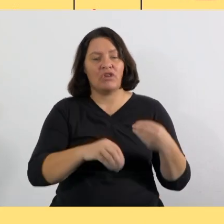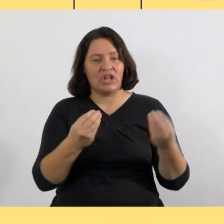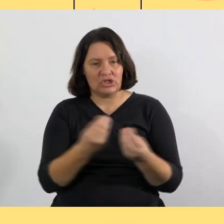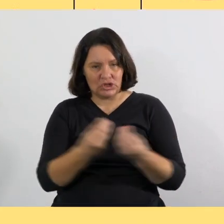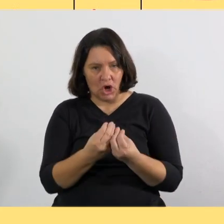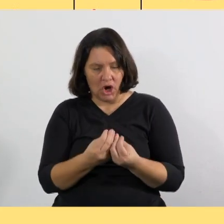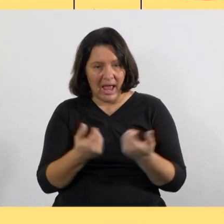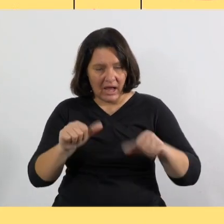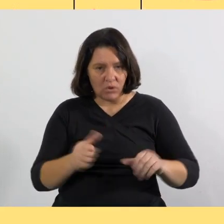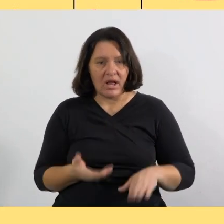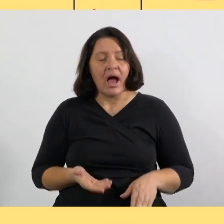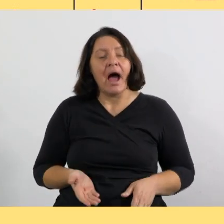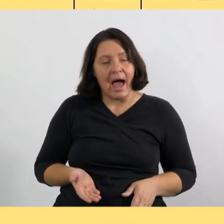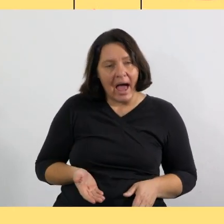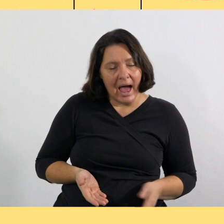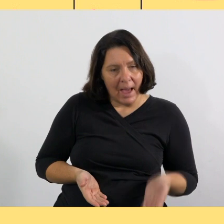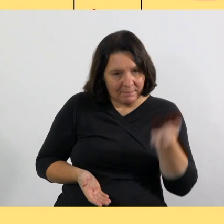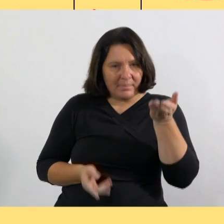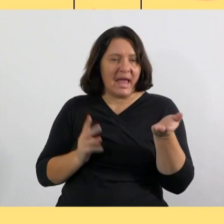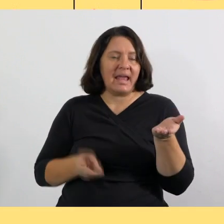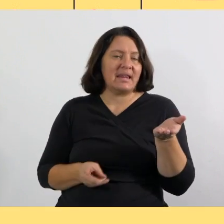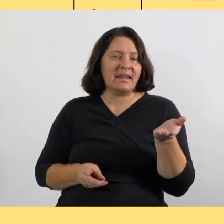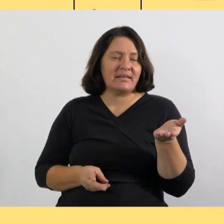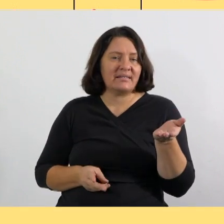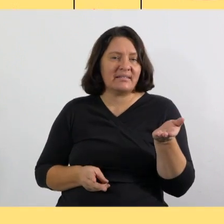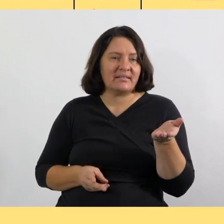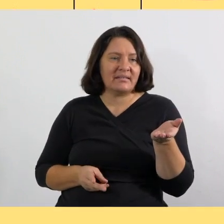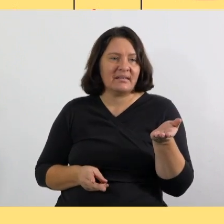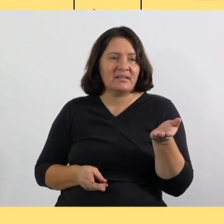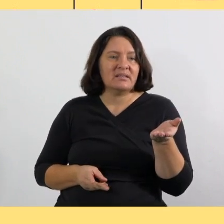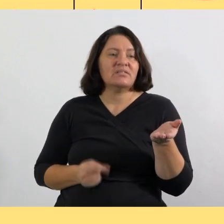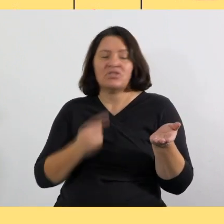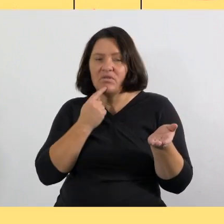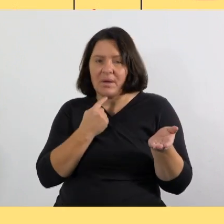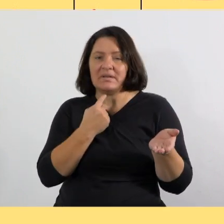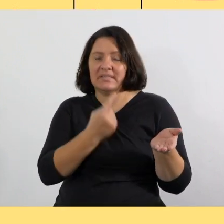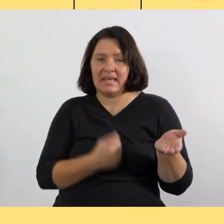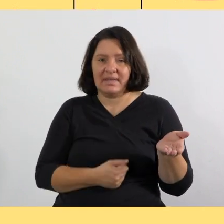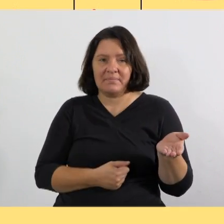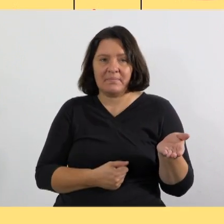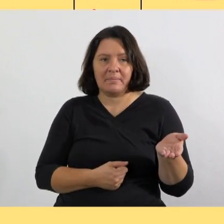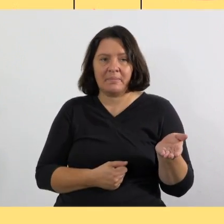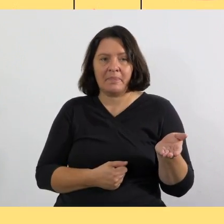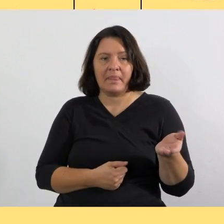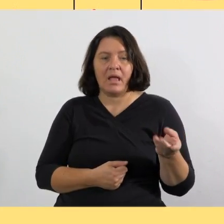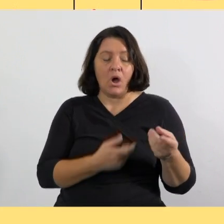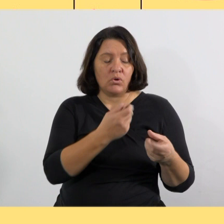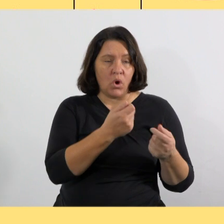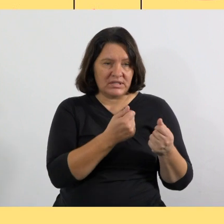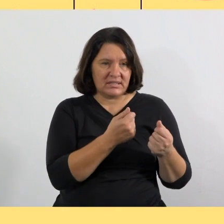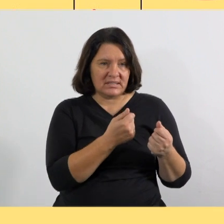do I then say? I'll come here. I am going to say cost of